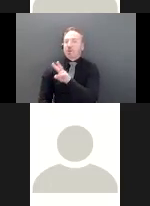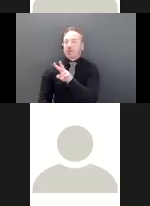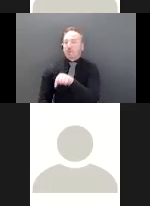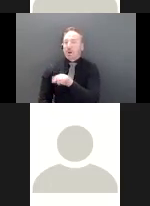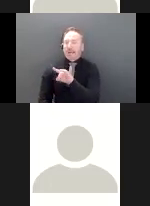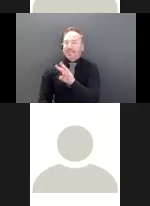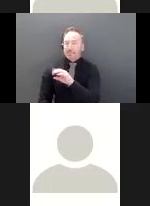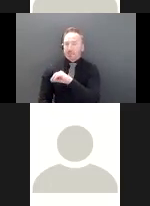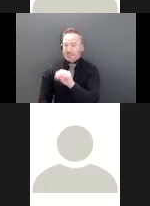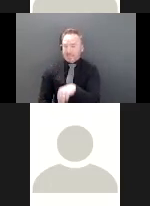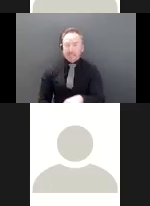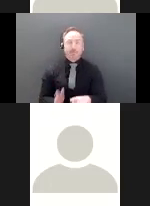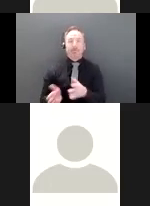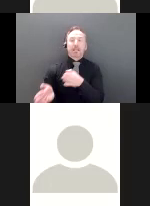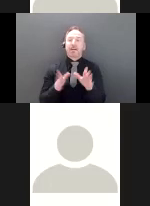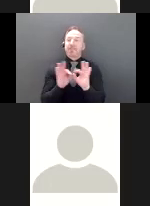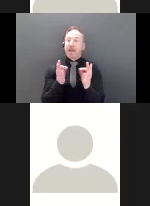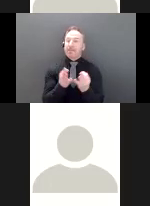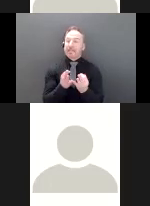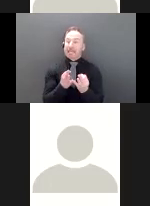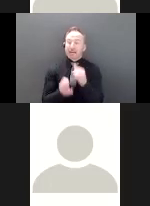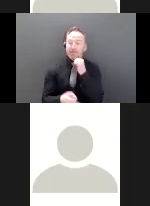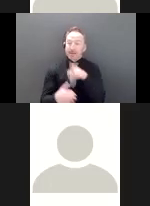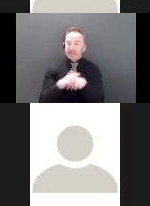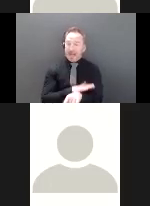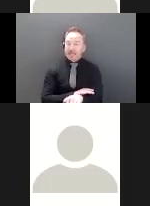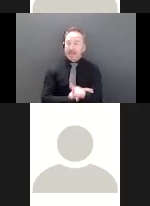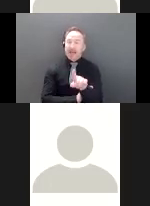42.86%. Family femicide was